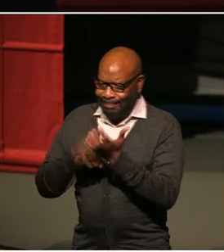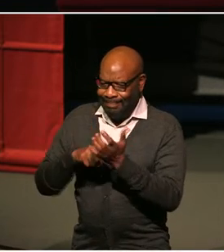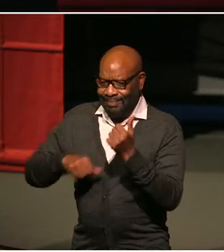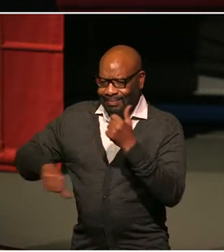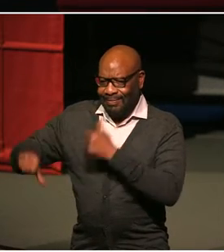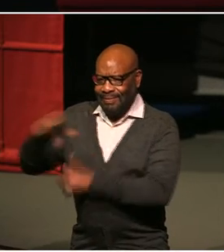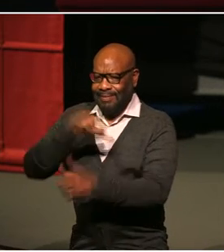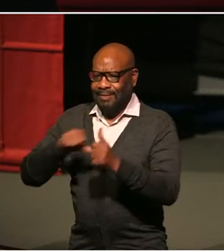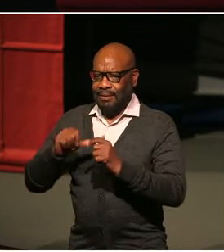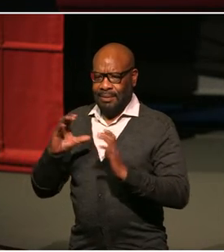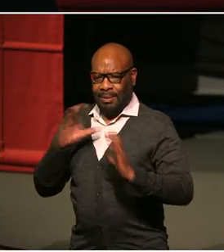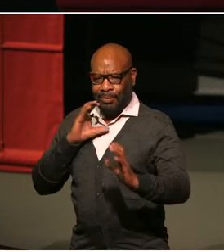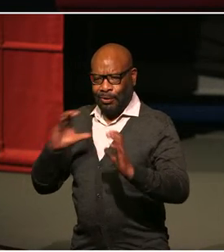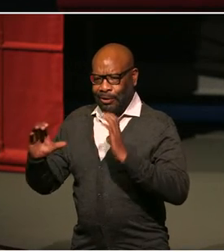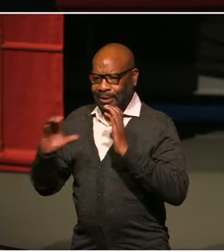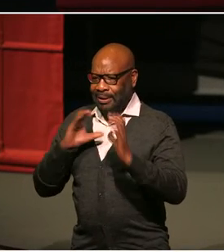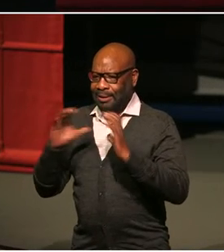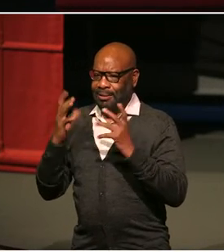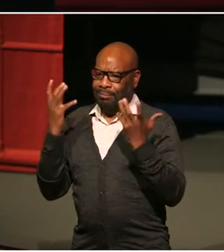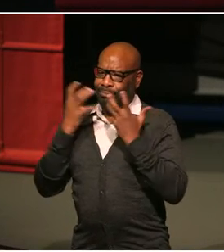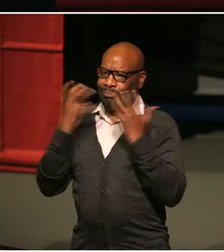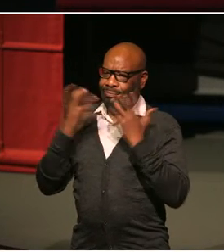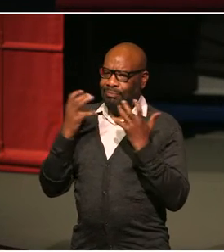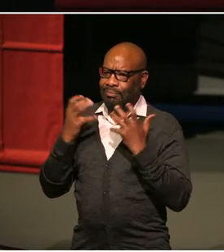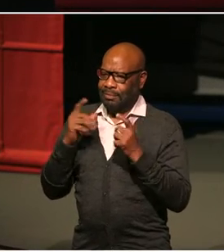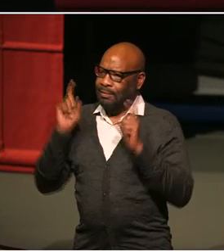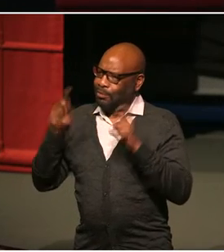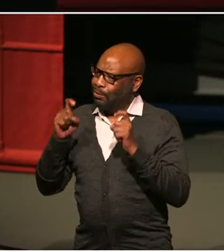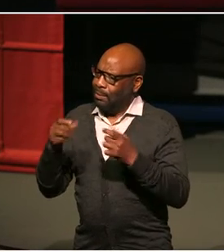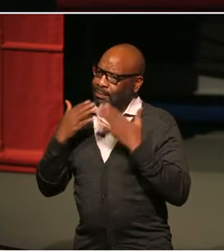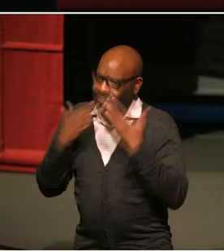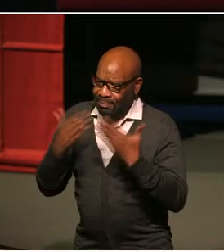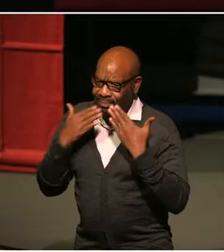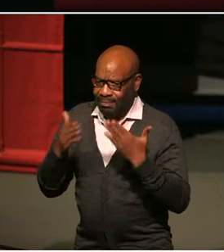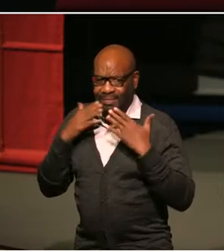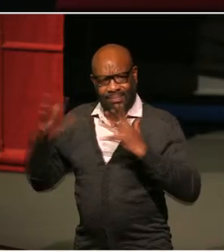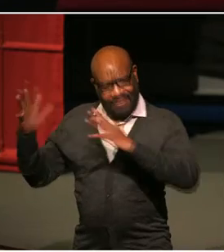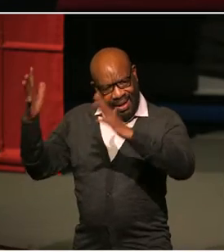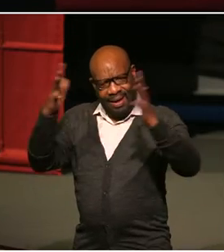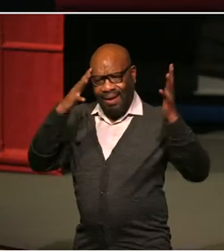incredibly grateful for all that you do. So please, another round of applause for Kalina Lawrence.